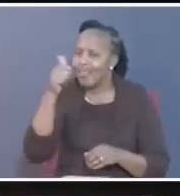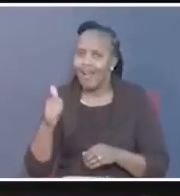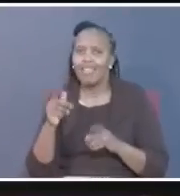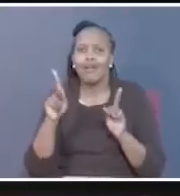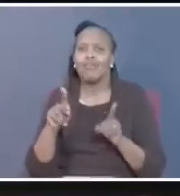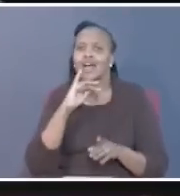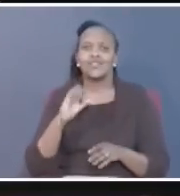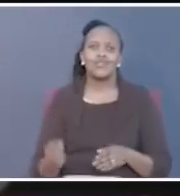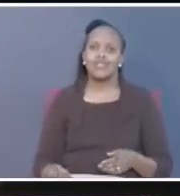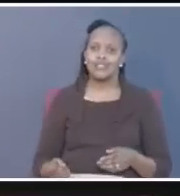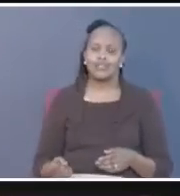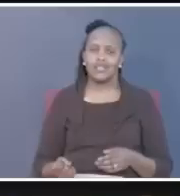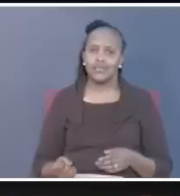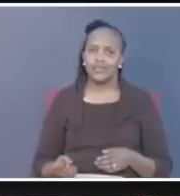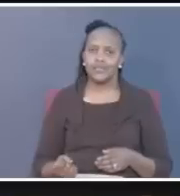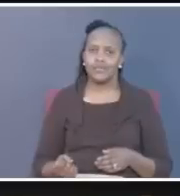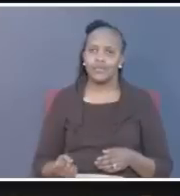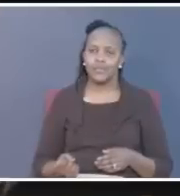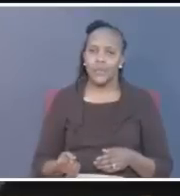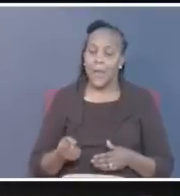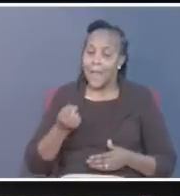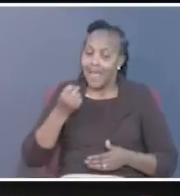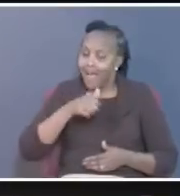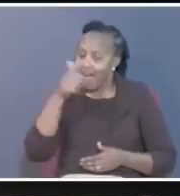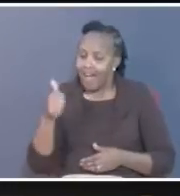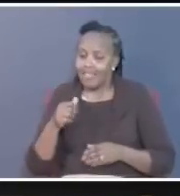do, that other person may